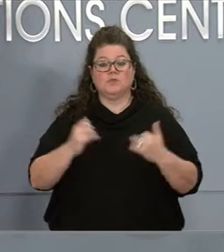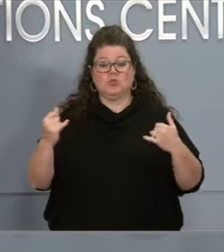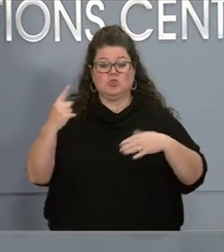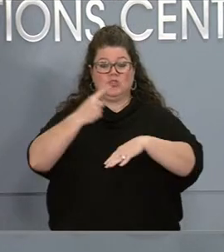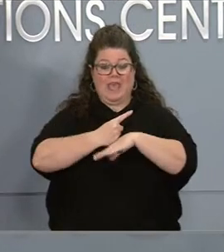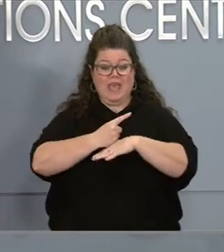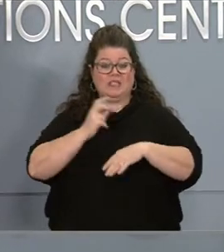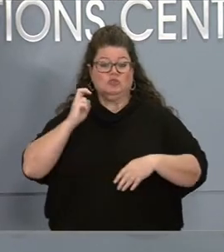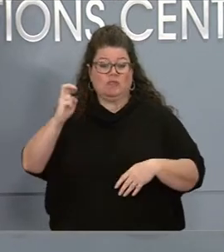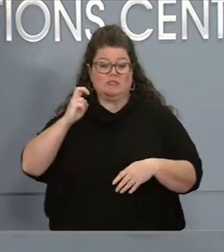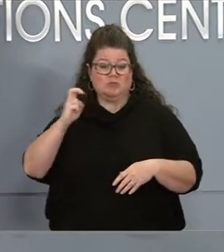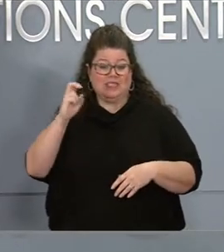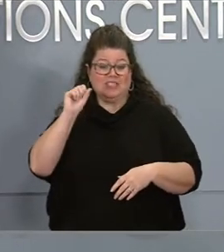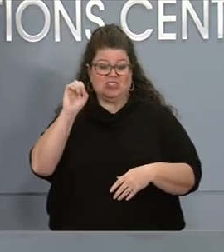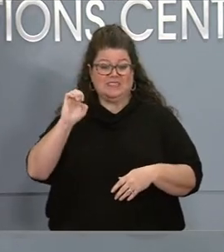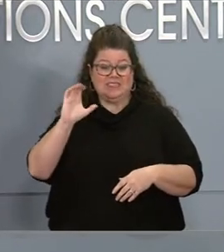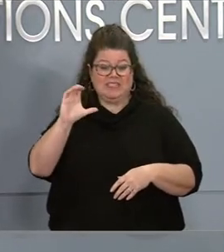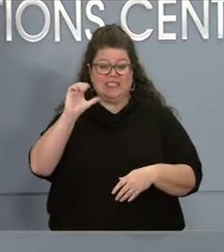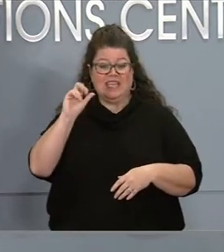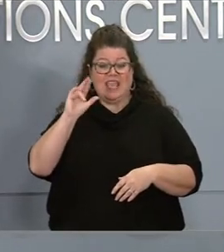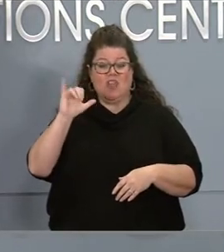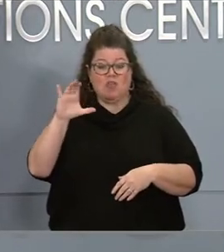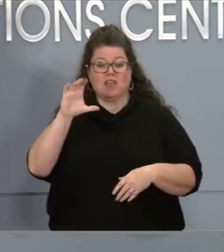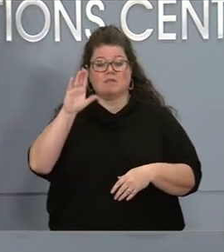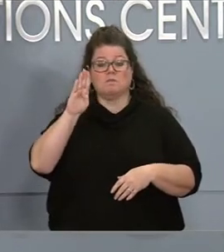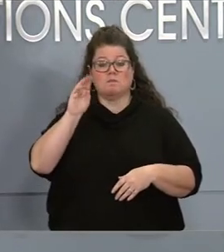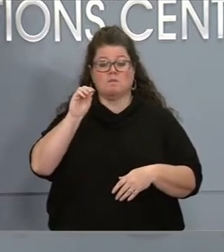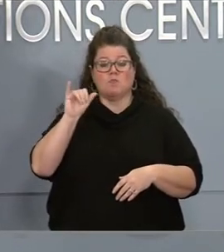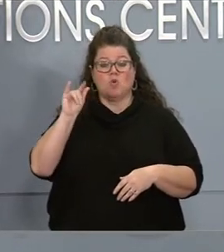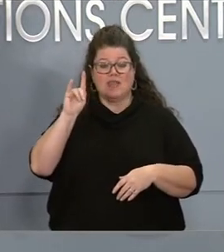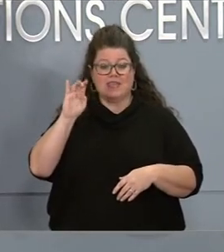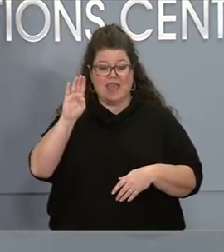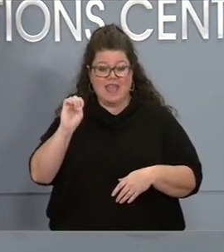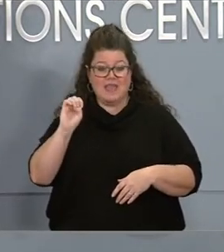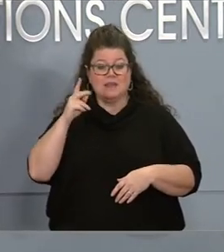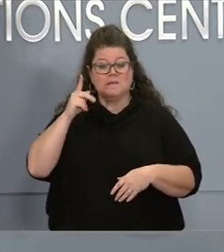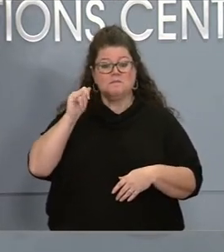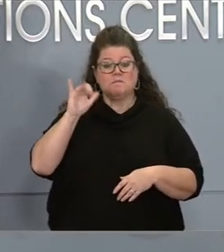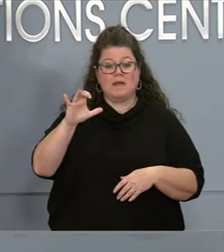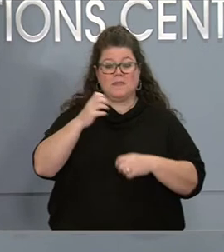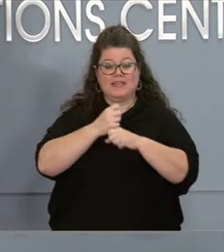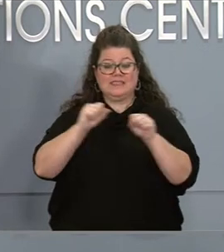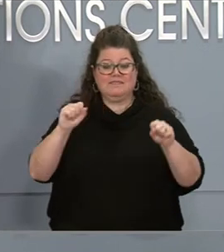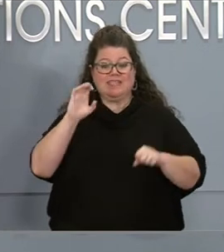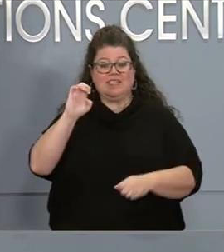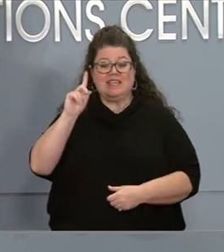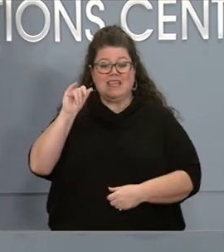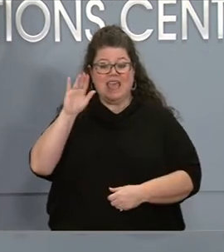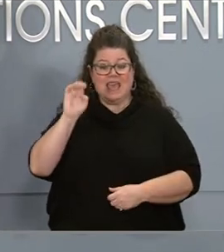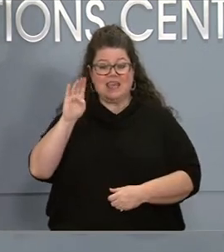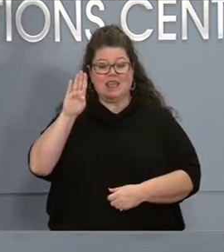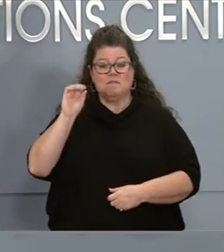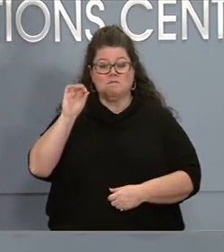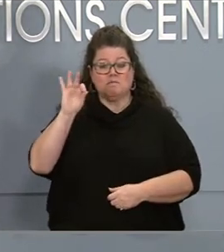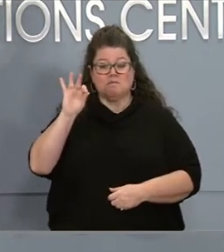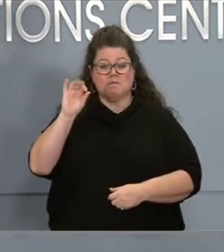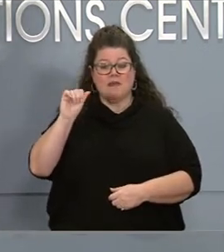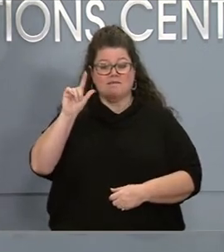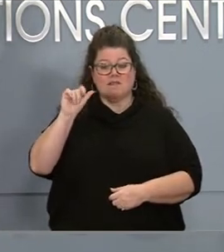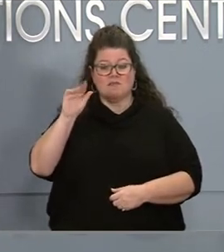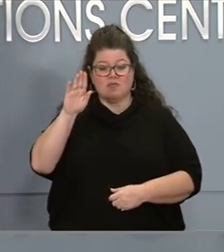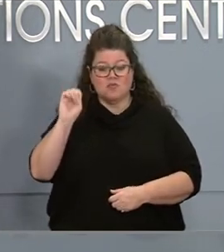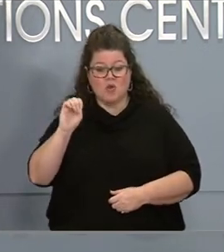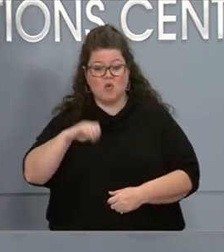are Transportation Secretary Eric Boyette, Public Safety Secretary Eddie Buffalo, Colonel Freddie Johnson, the commander of the